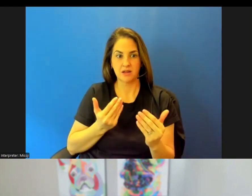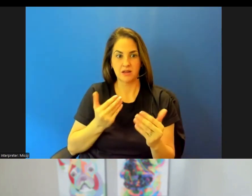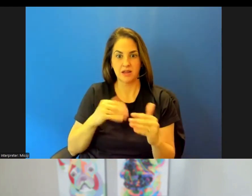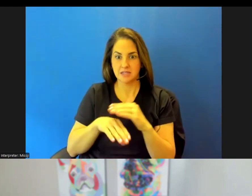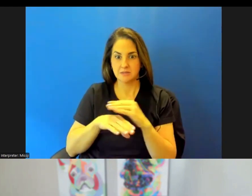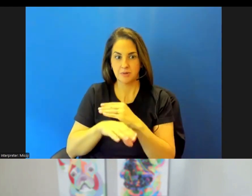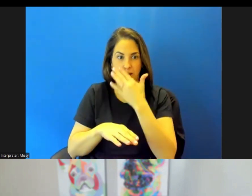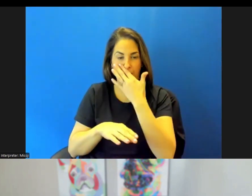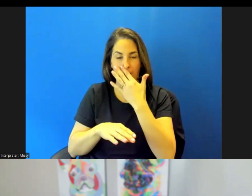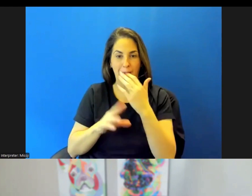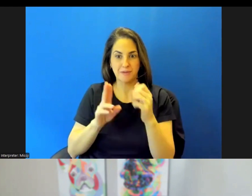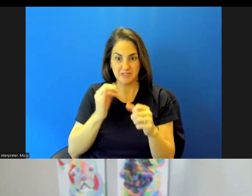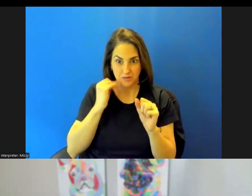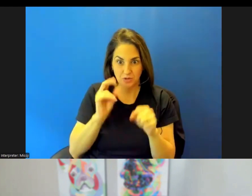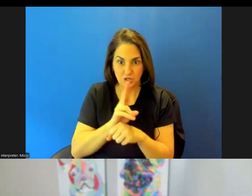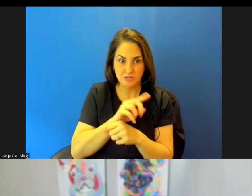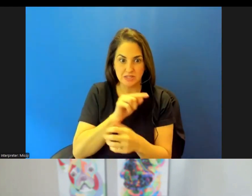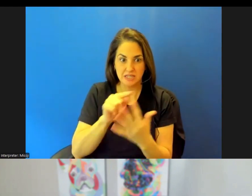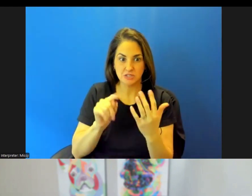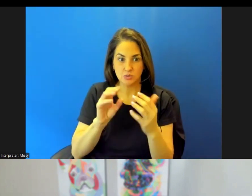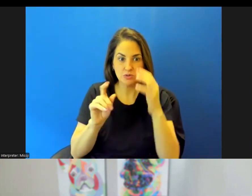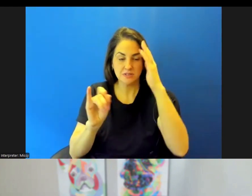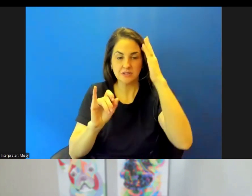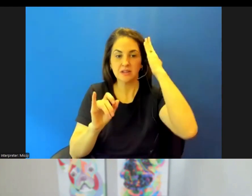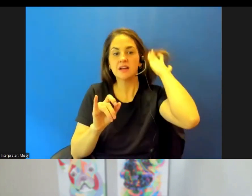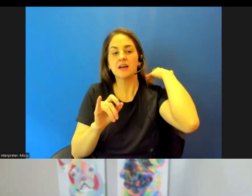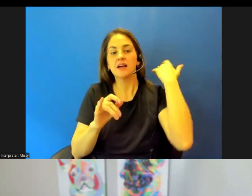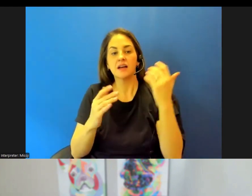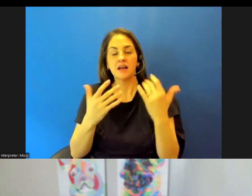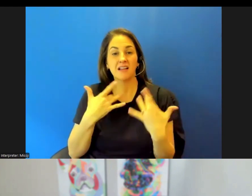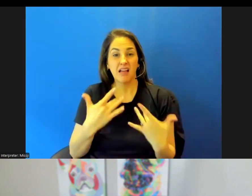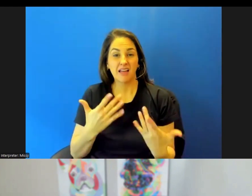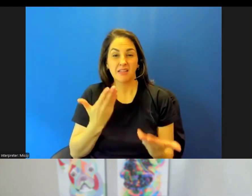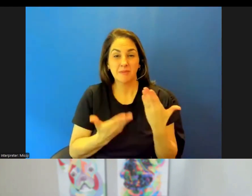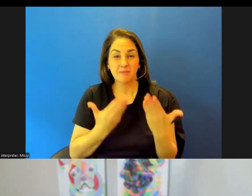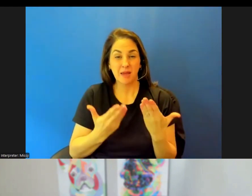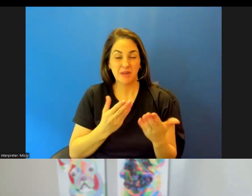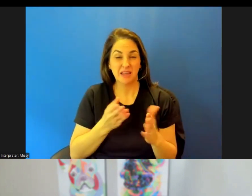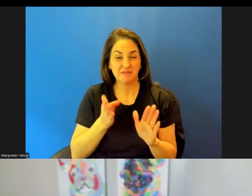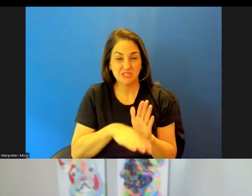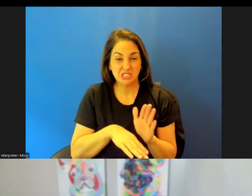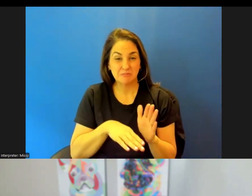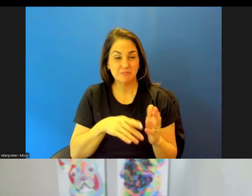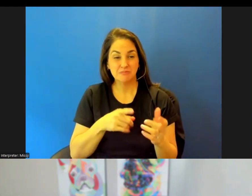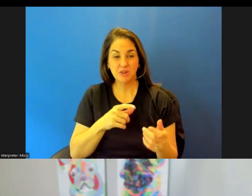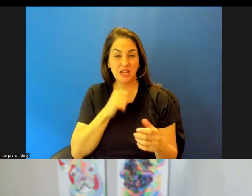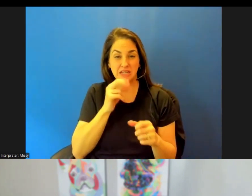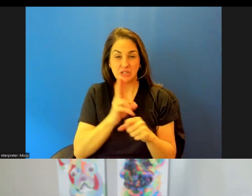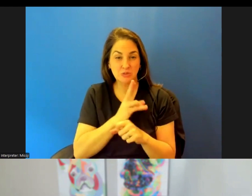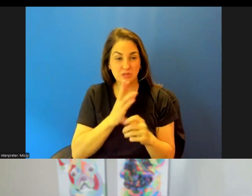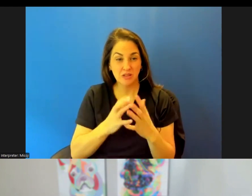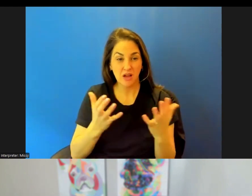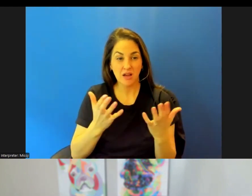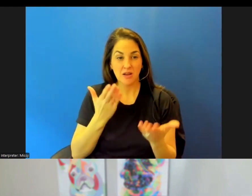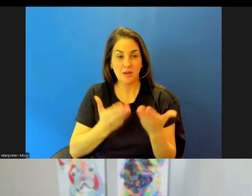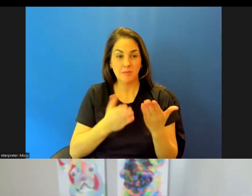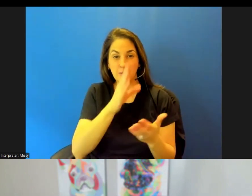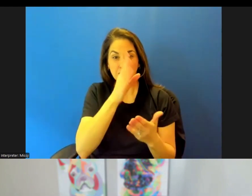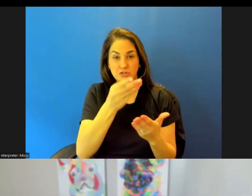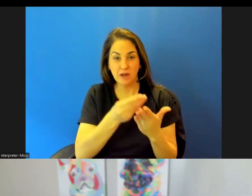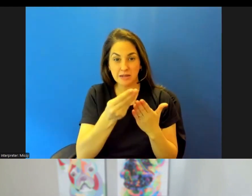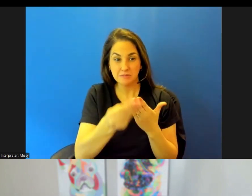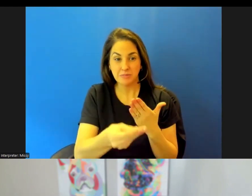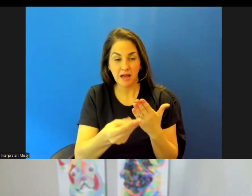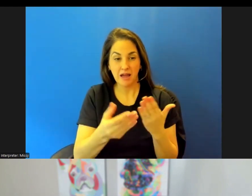these particular tools that are, likely didn't cost very much money or were, under the direct buy threshold, so